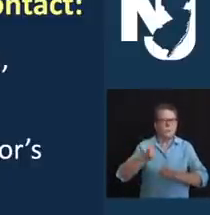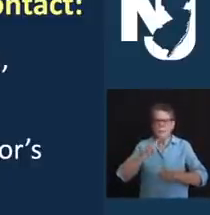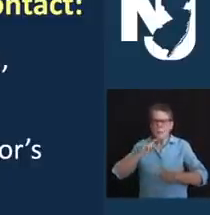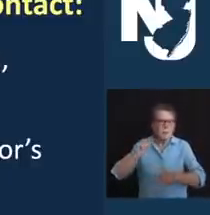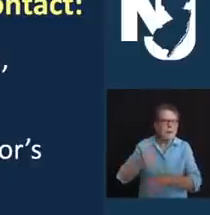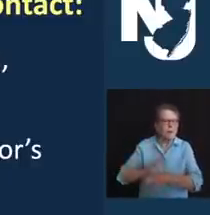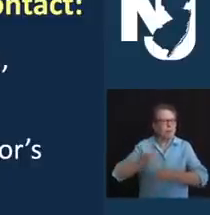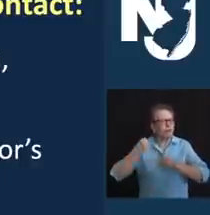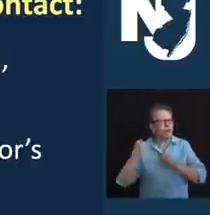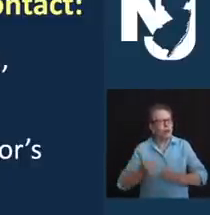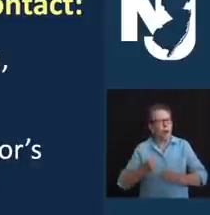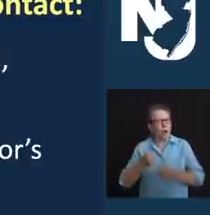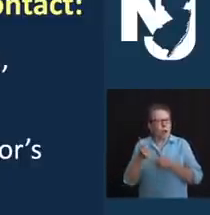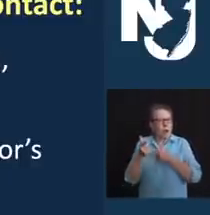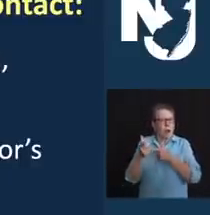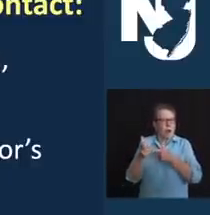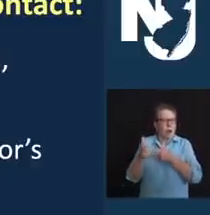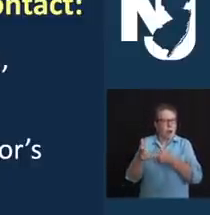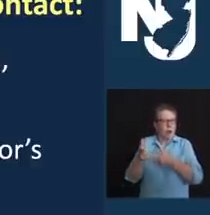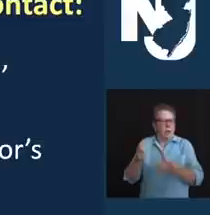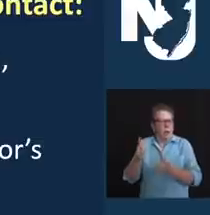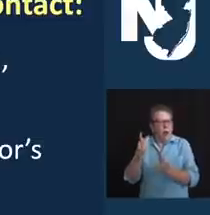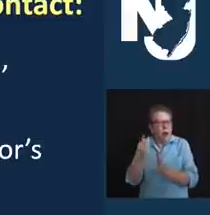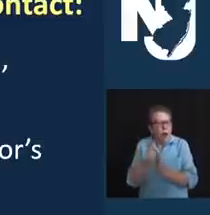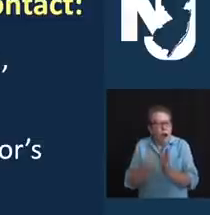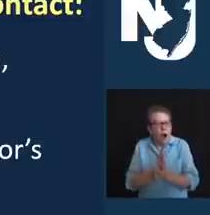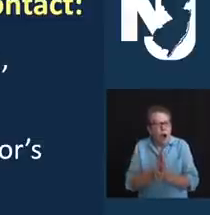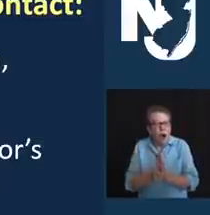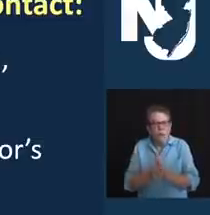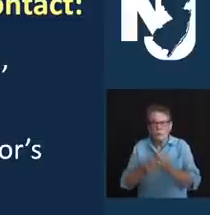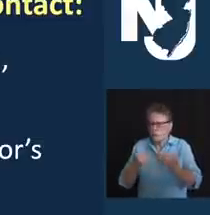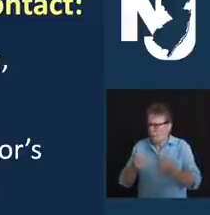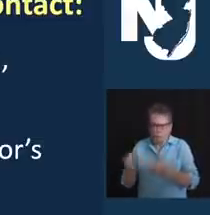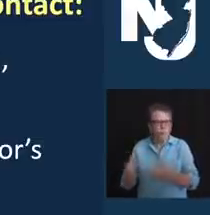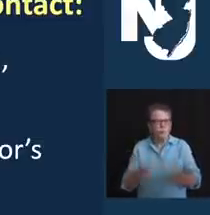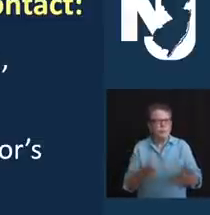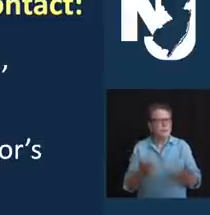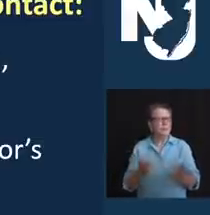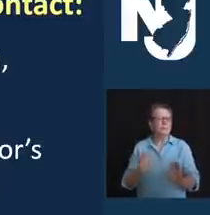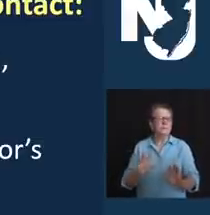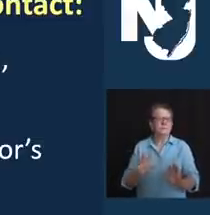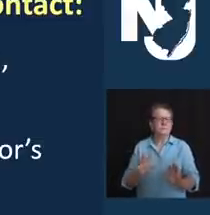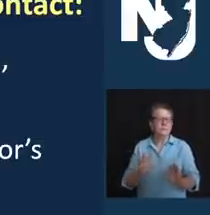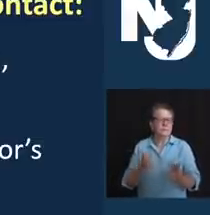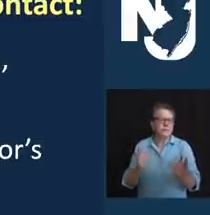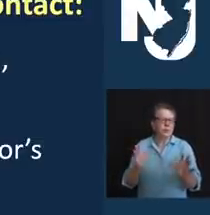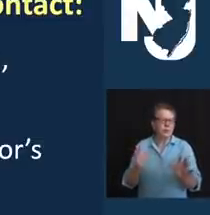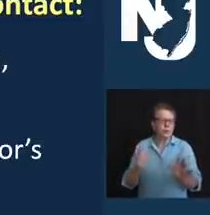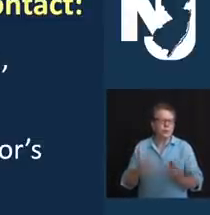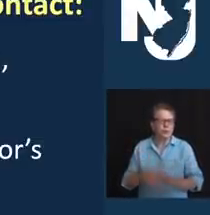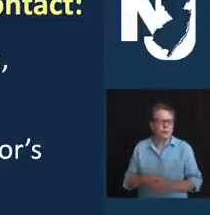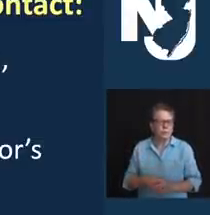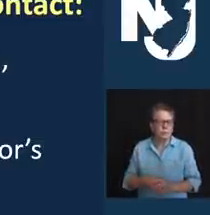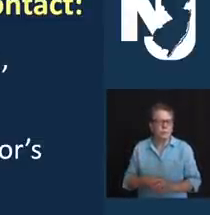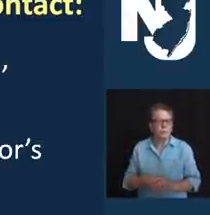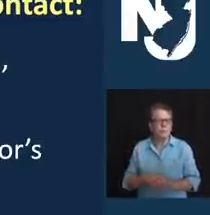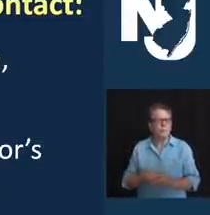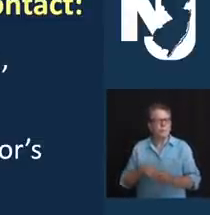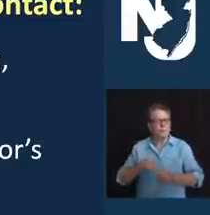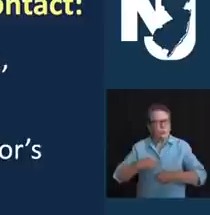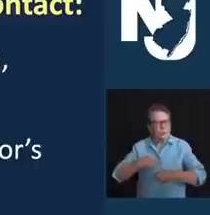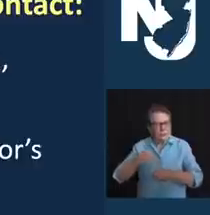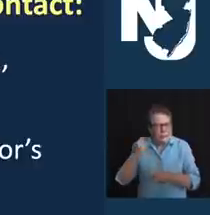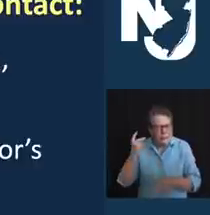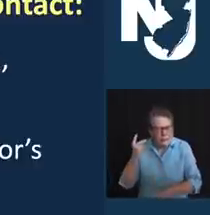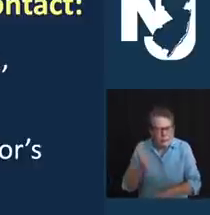to prevent senseless acts like we saw Saturday night. That is not New Jersey. We keep the families of those killed or injured